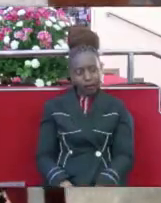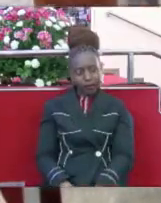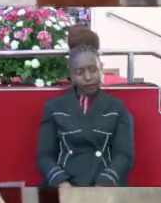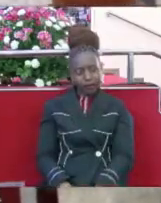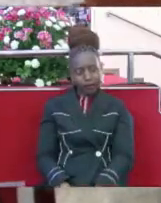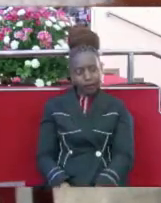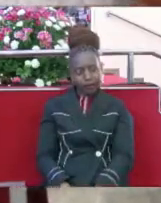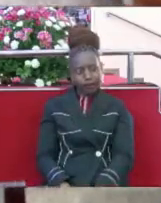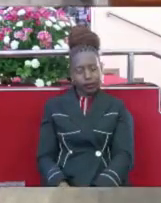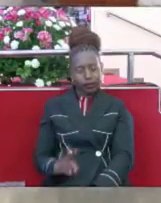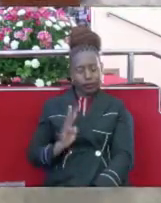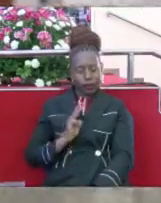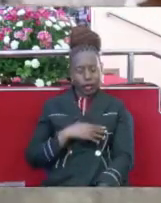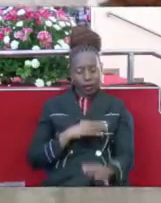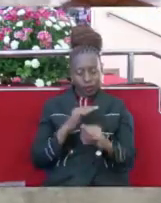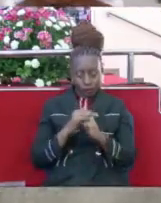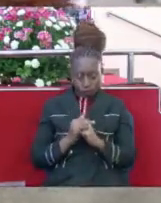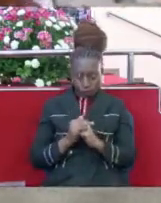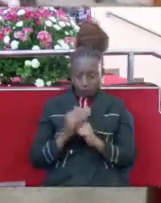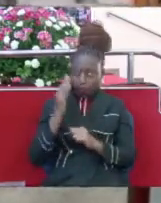We worship you, Jesus.